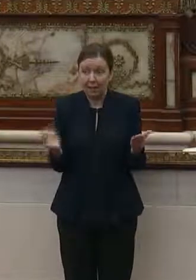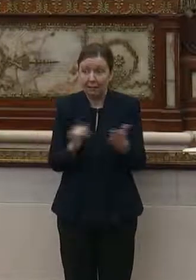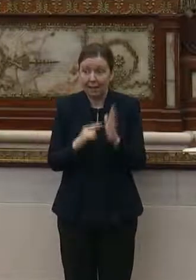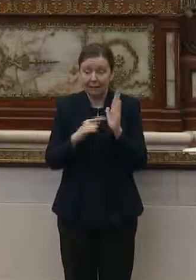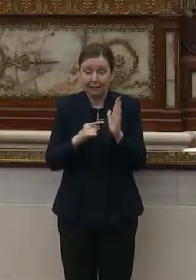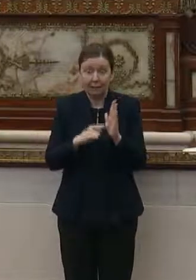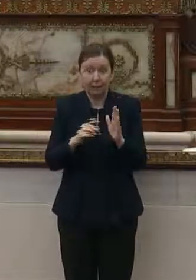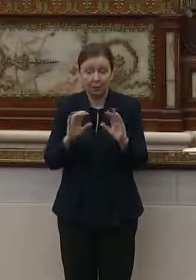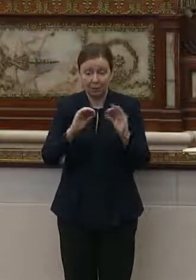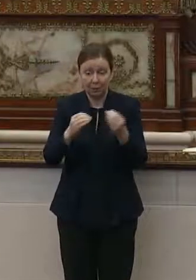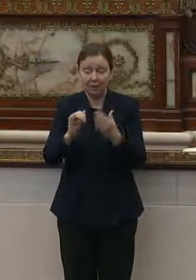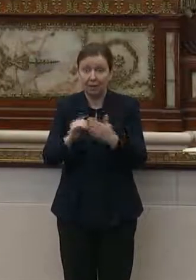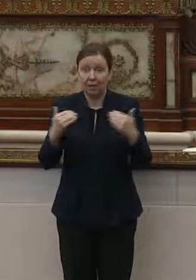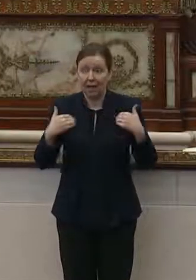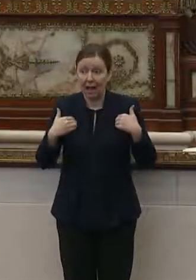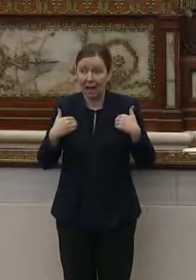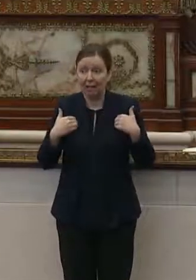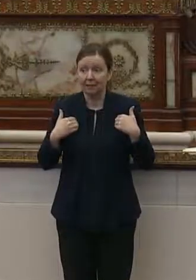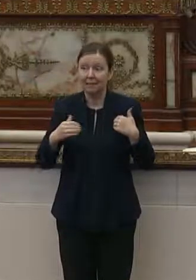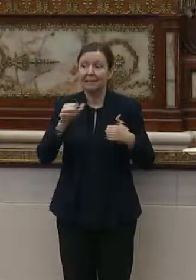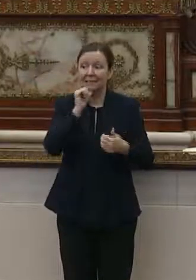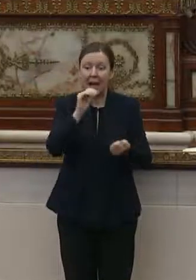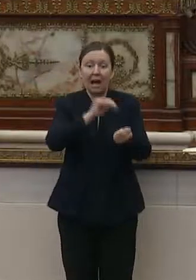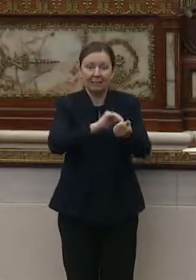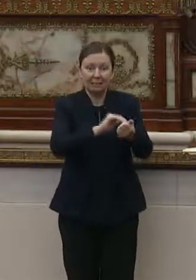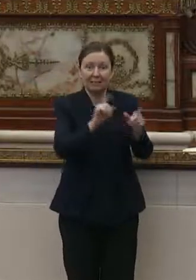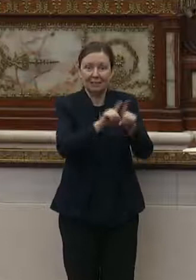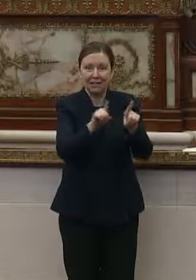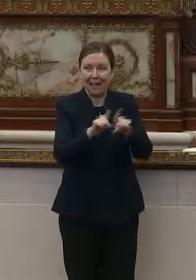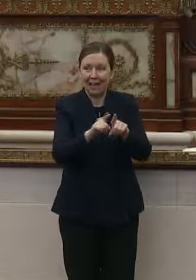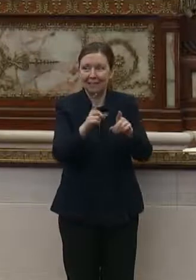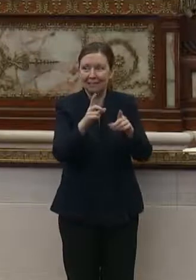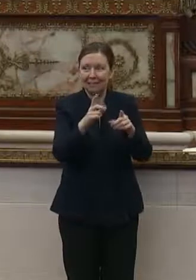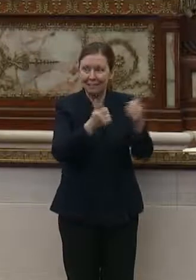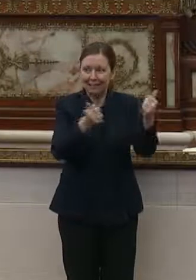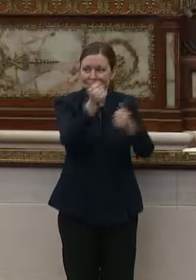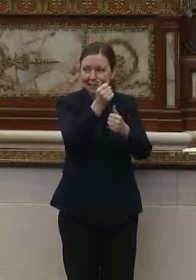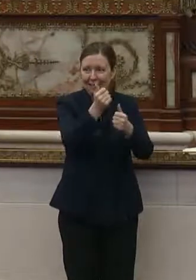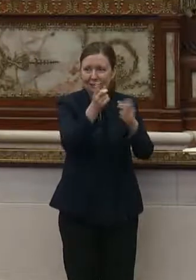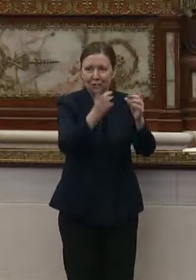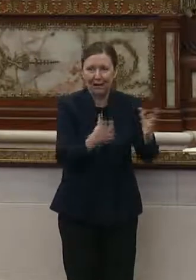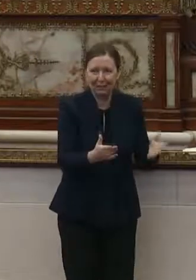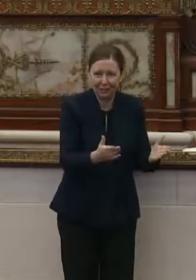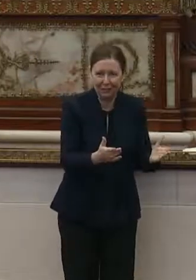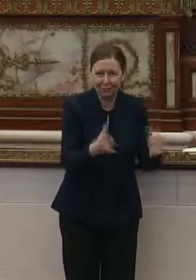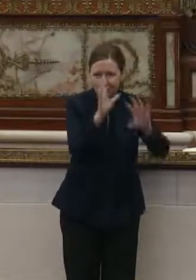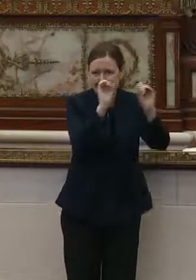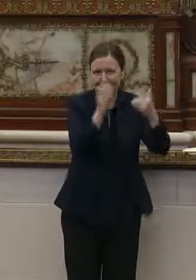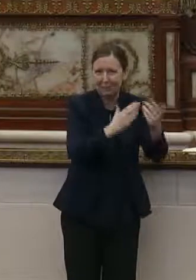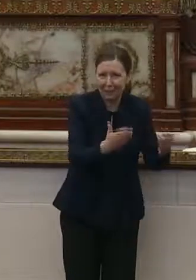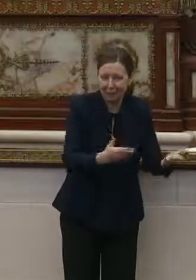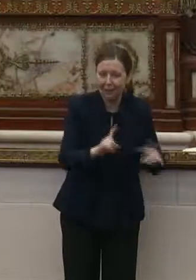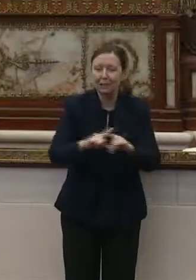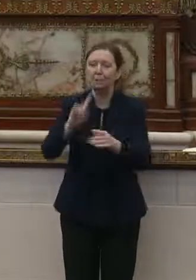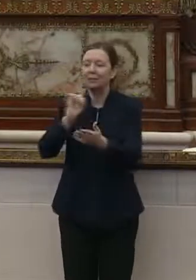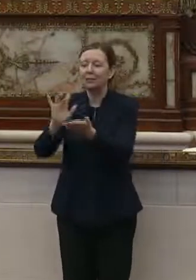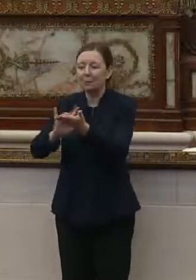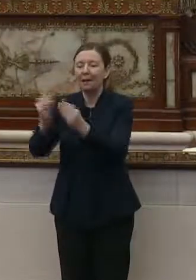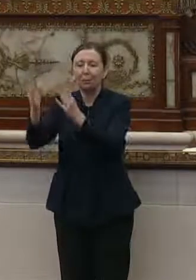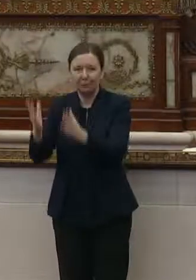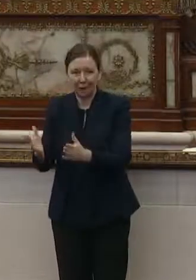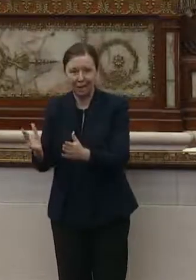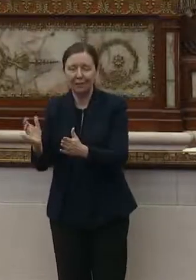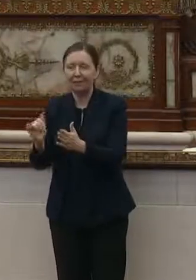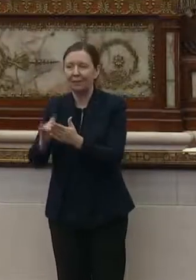of an organization that has a non-physician as the president or whatever, but there's a medical provider that